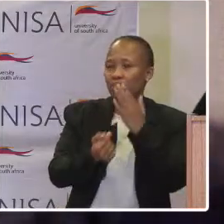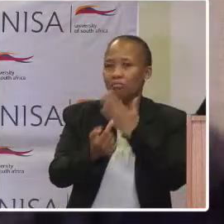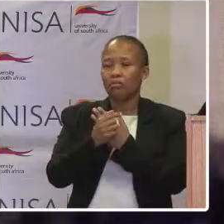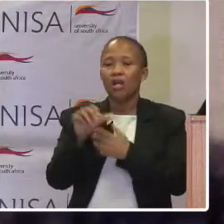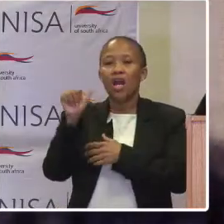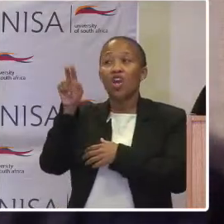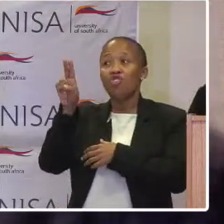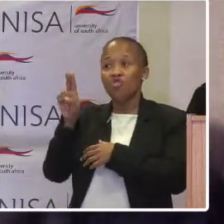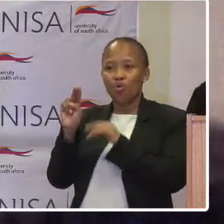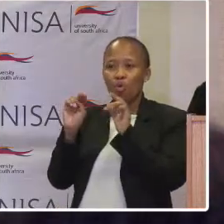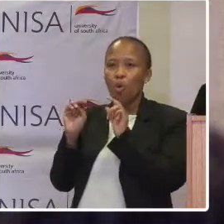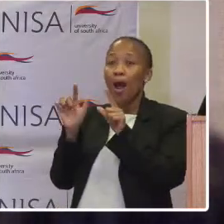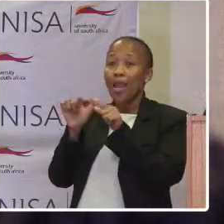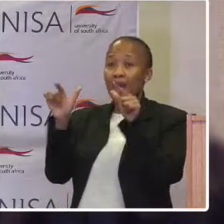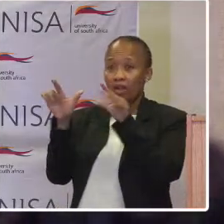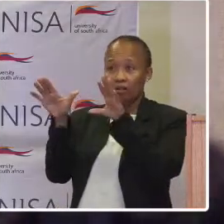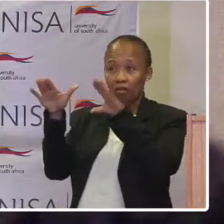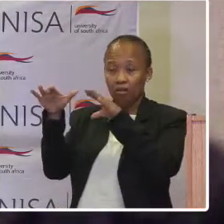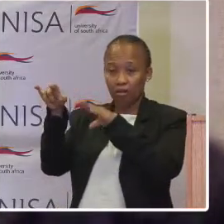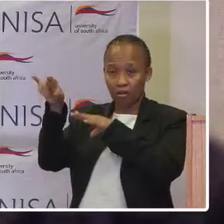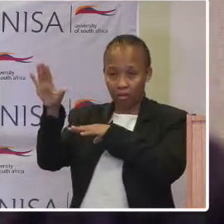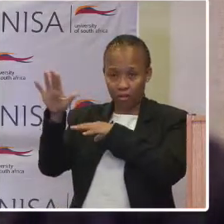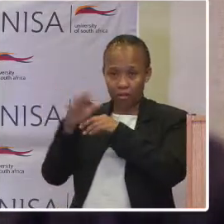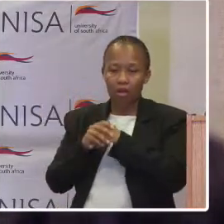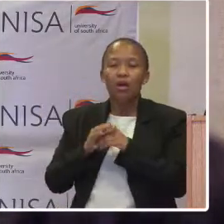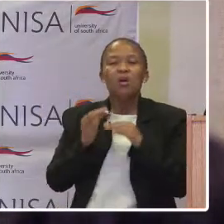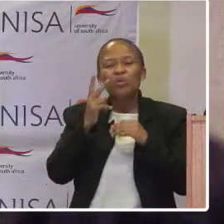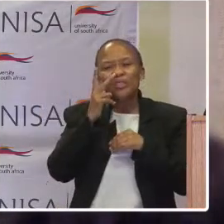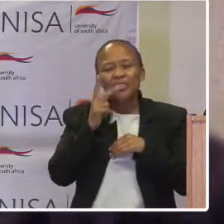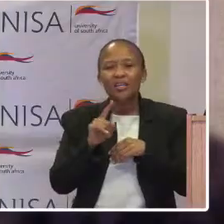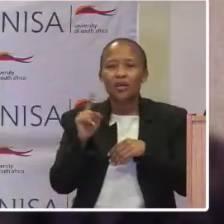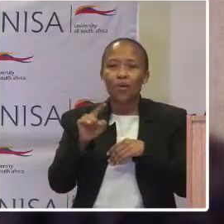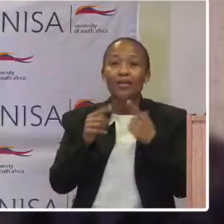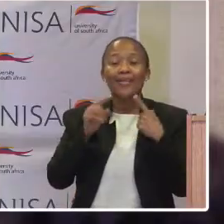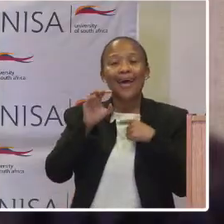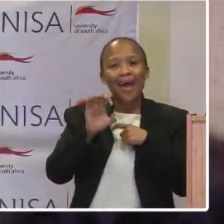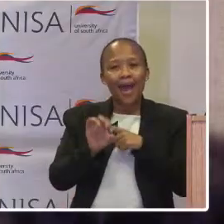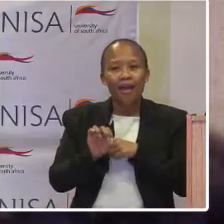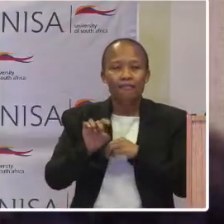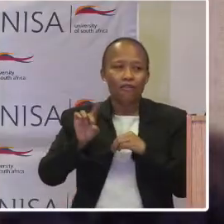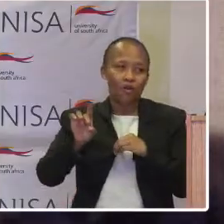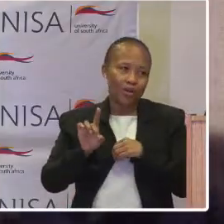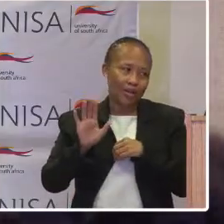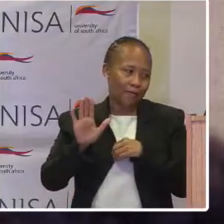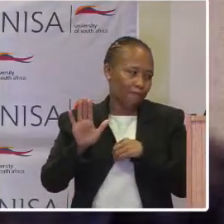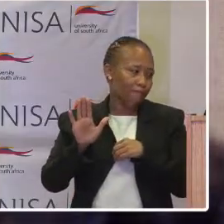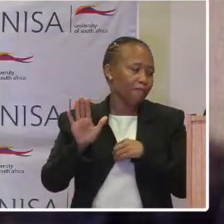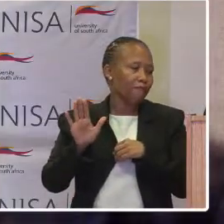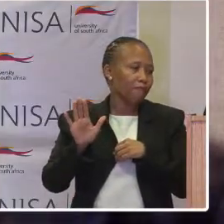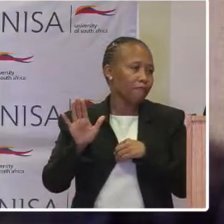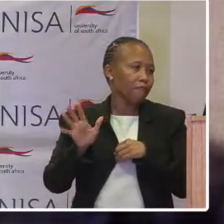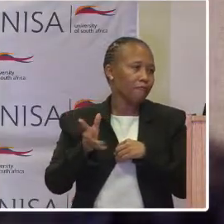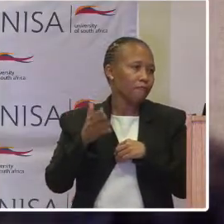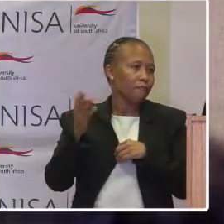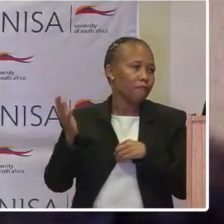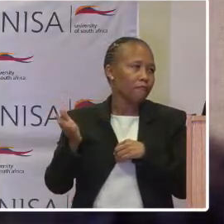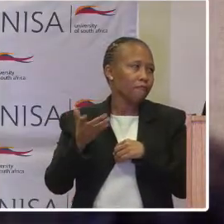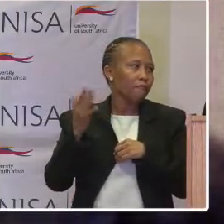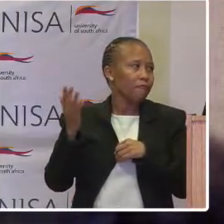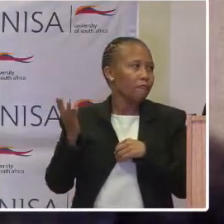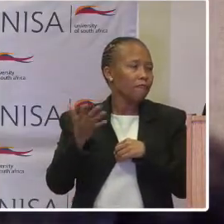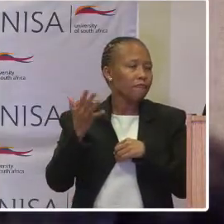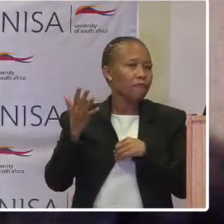multilateral level, it's on each individual state to determine on what terms and on what basis